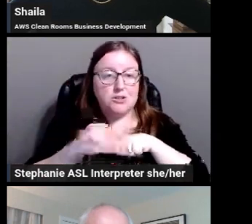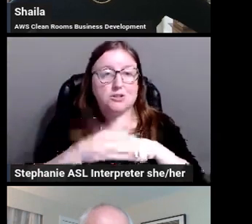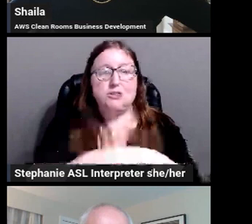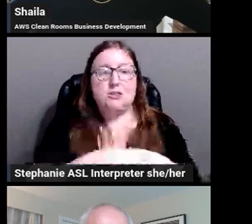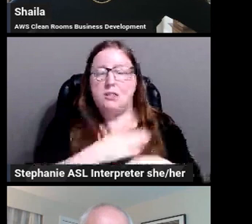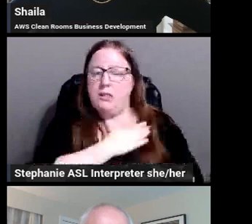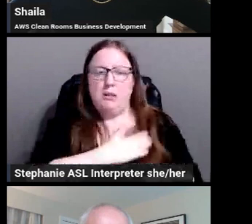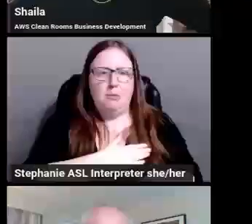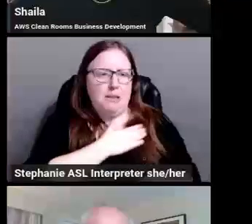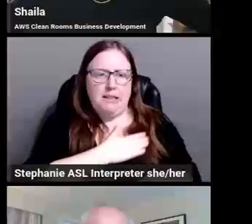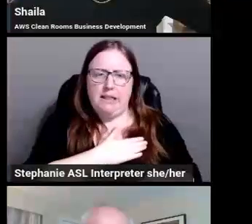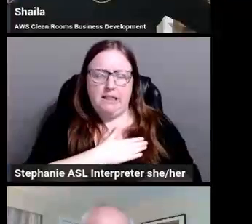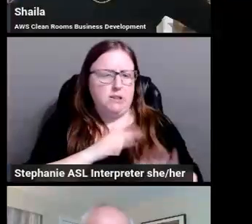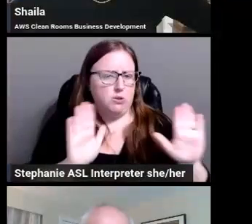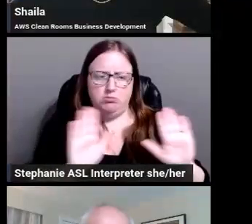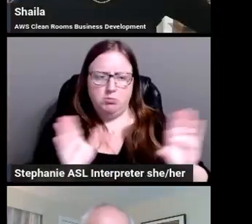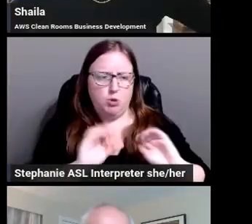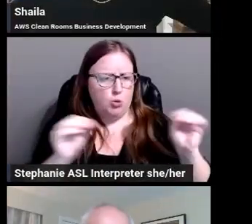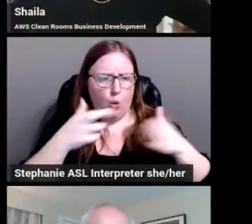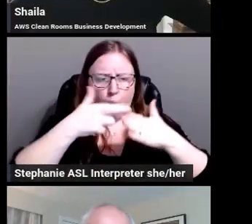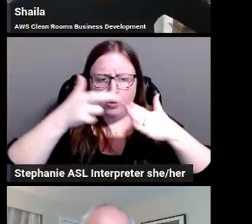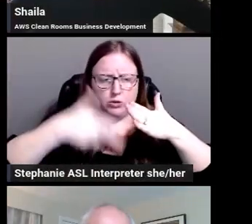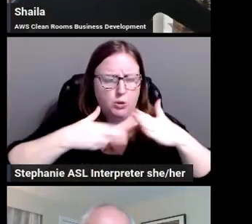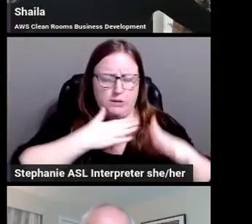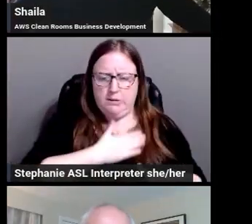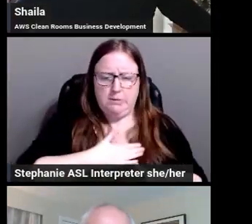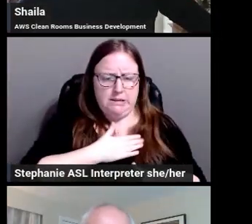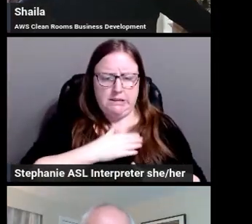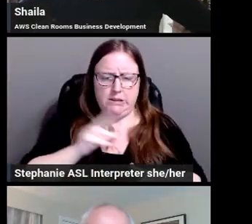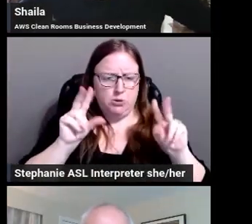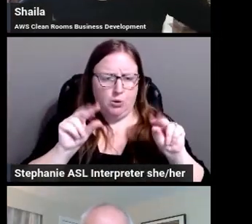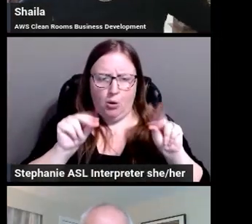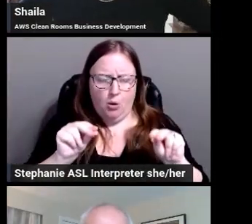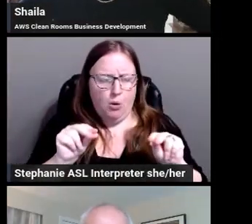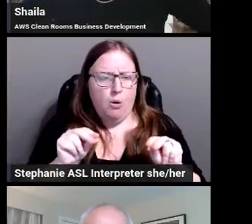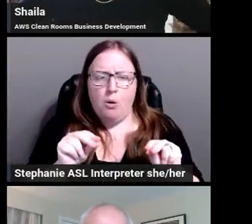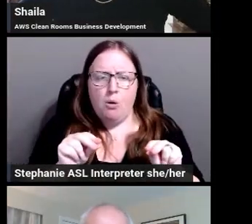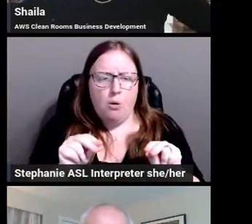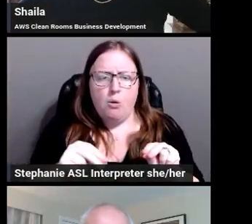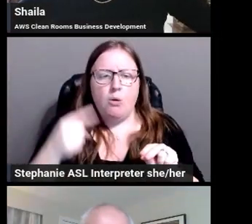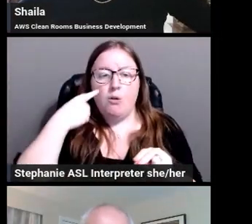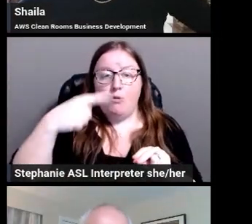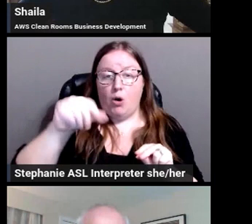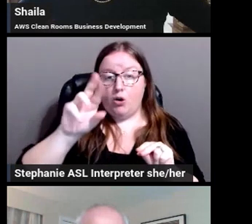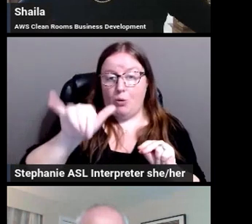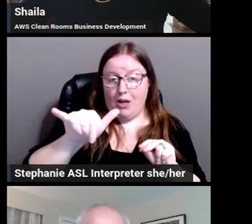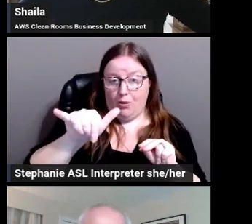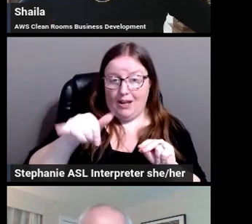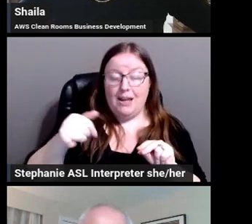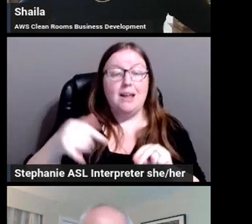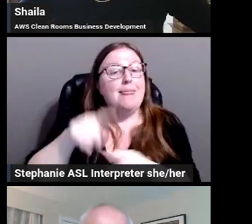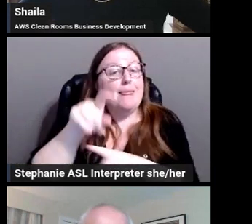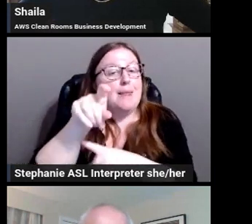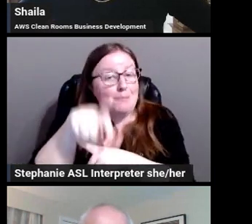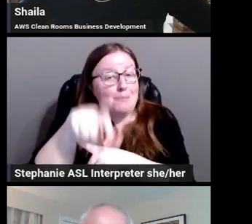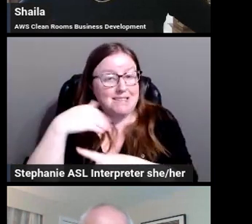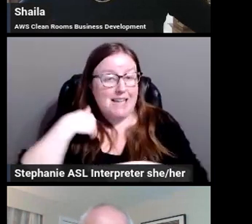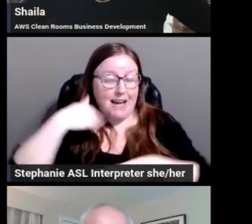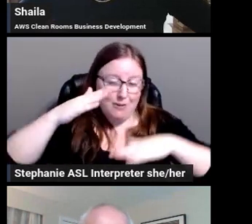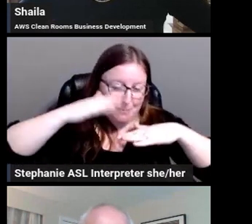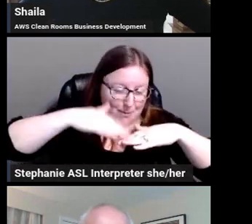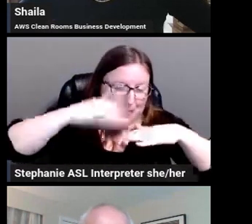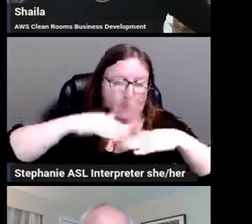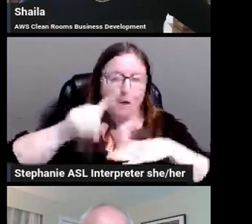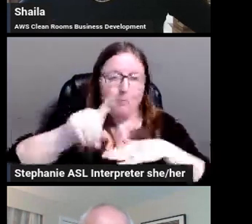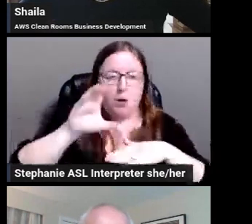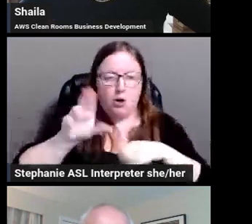do not return any results to my query runner unless they have at least 100